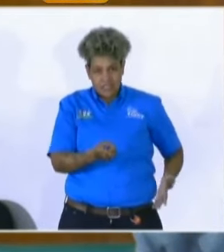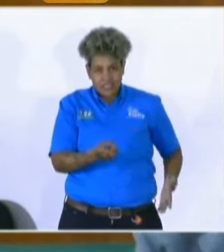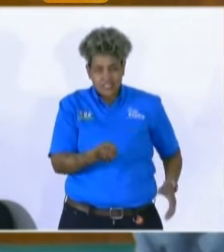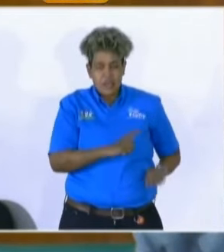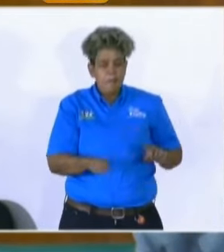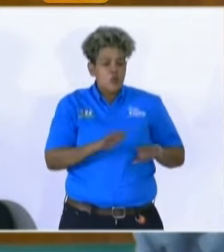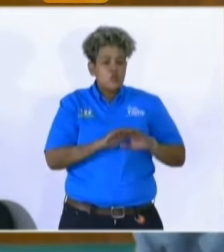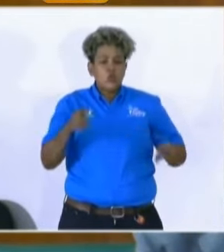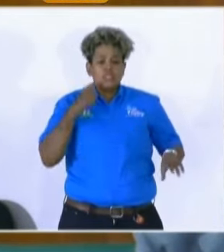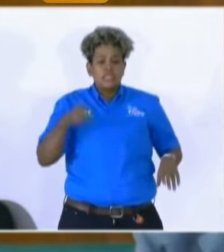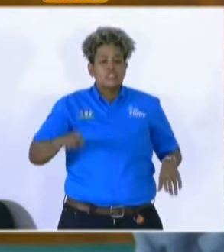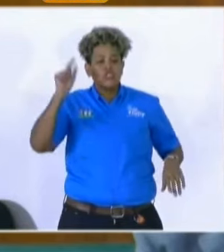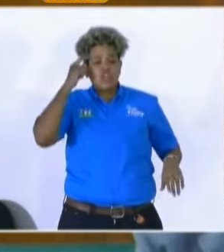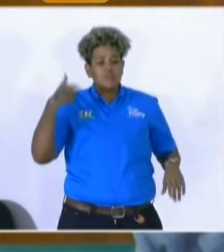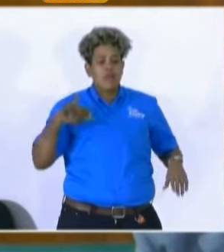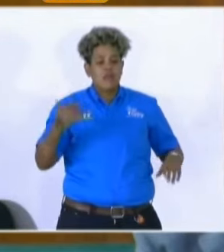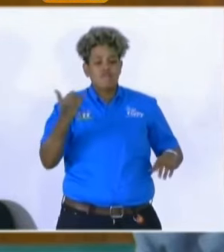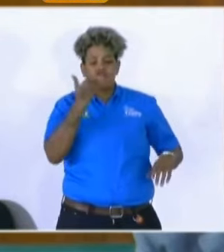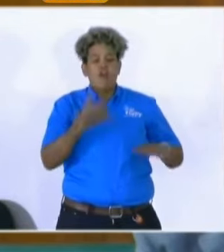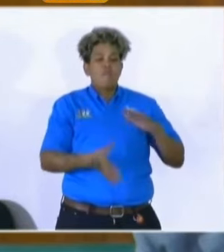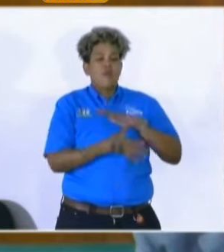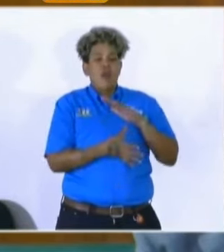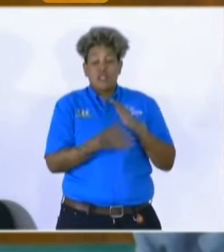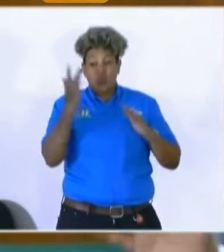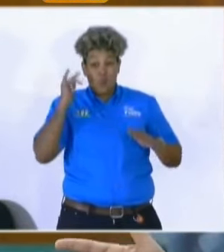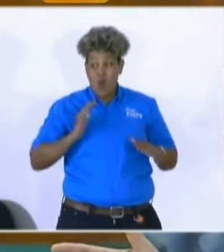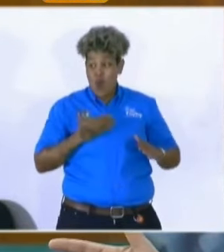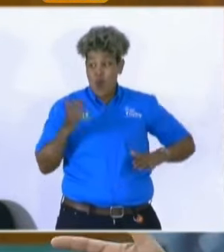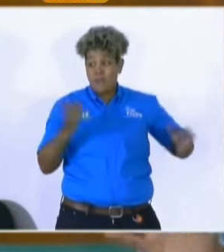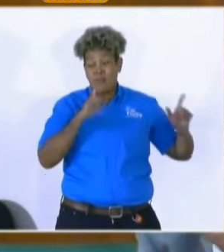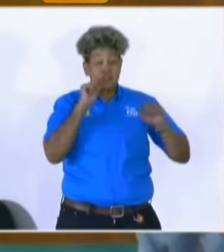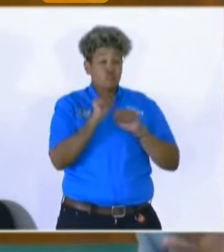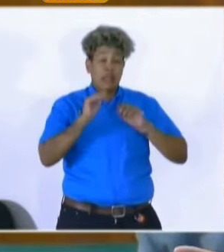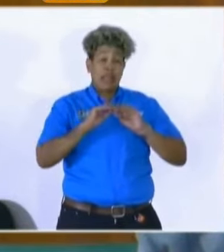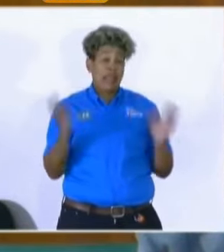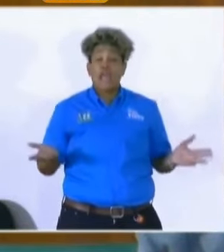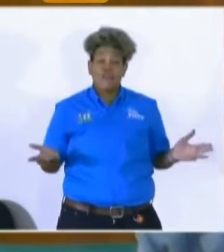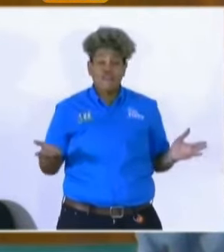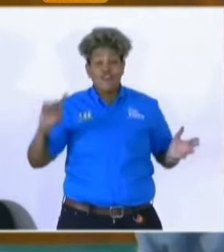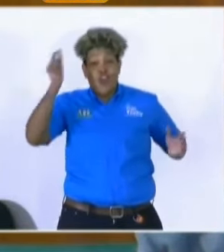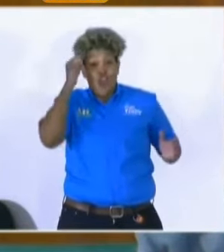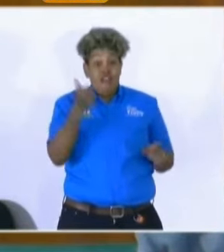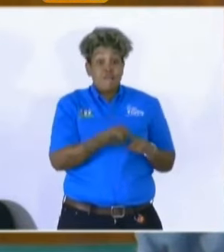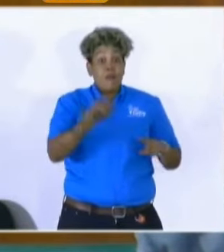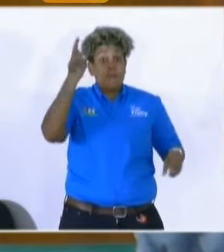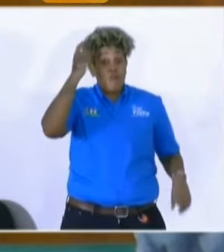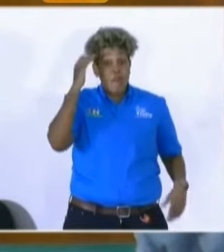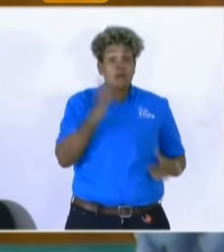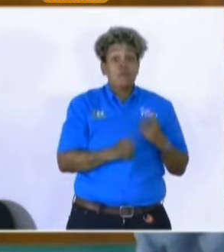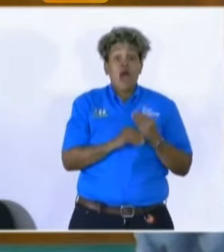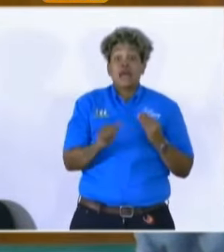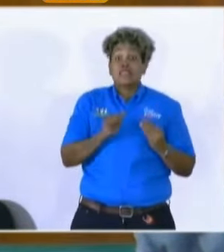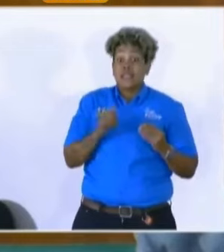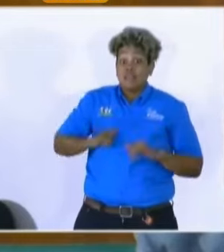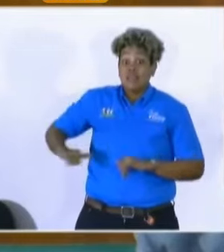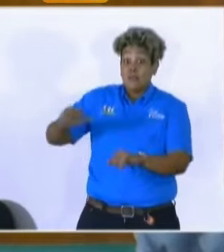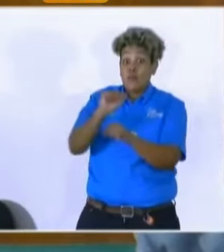say that this government has mixed priorities, because our plan is very clear. The government, the Prime Minister, and my colleague